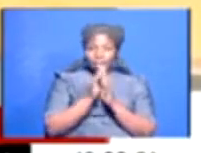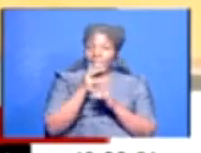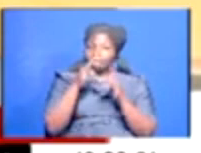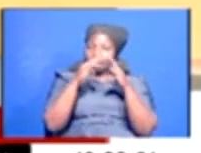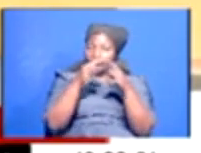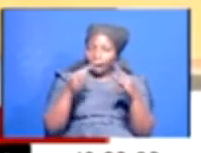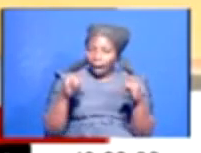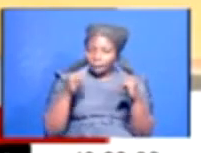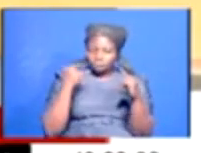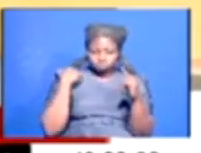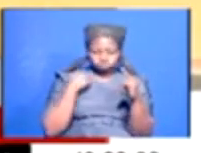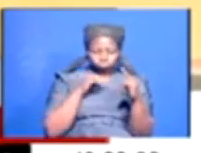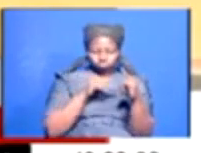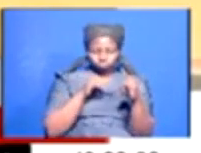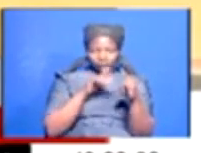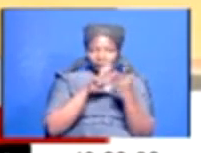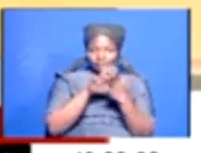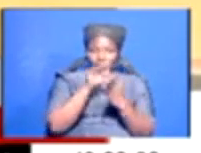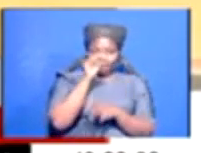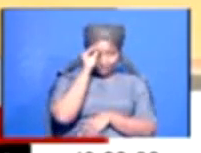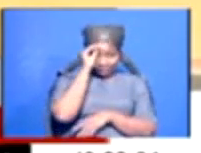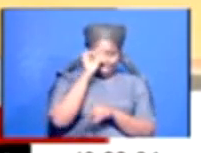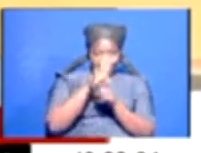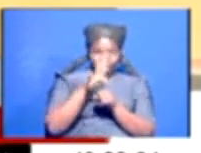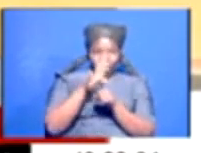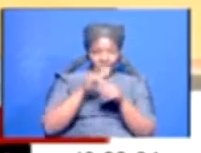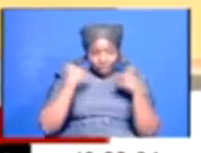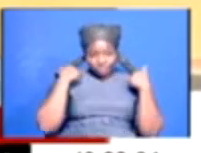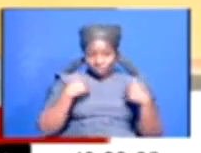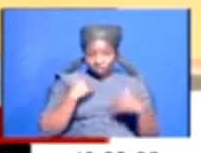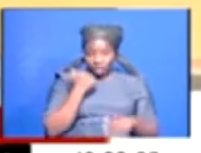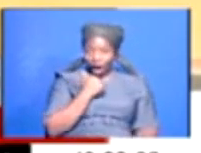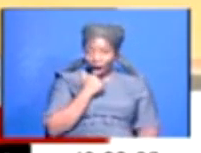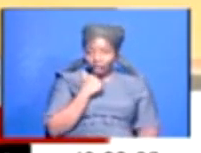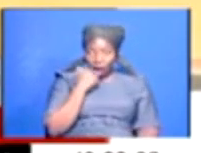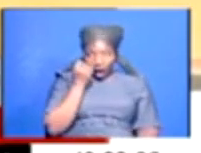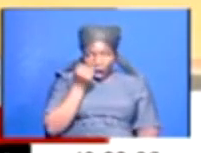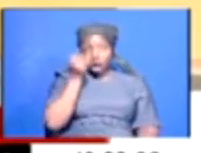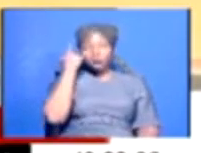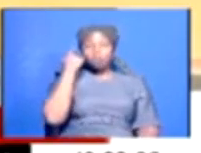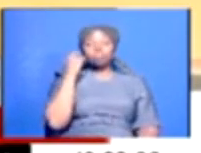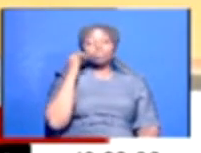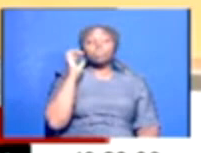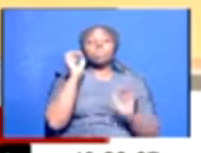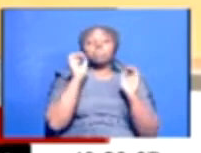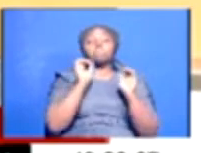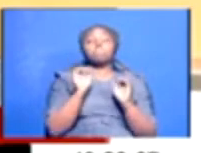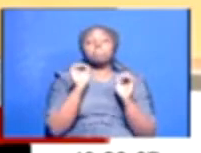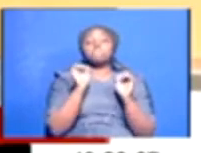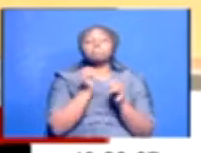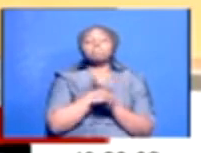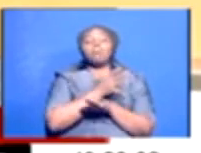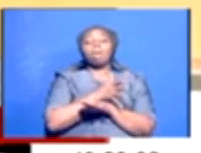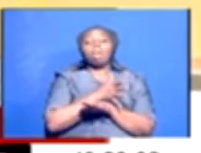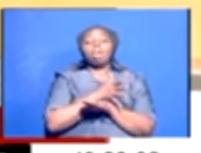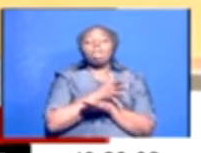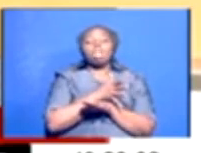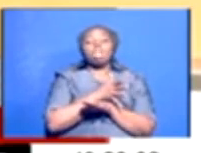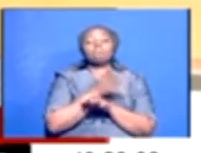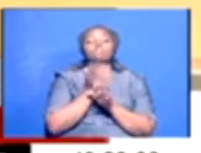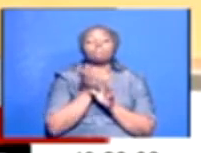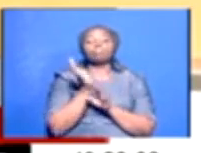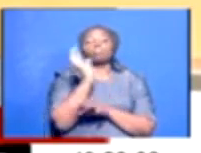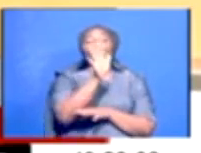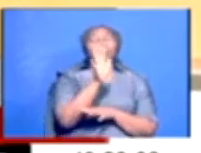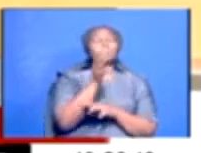learned a lot. And I have come to know that you cannot just sit through